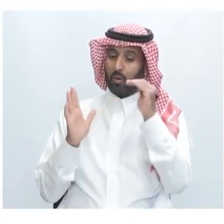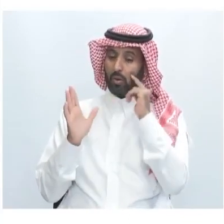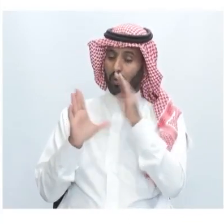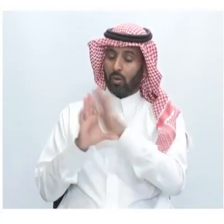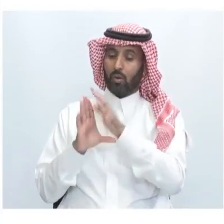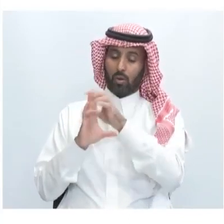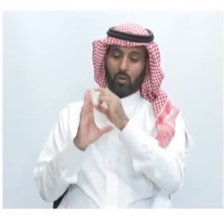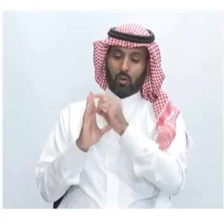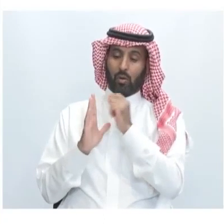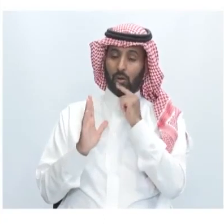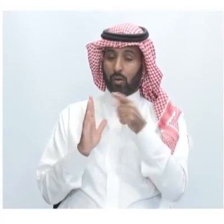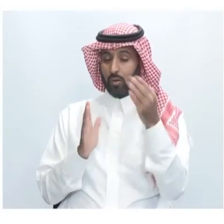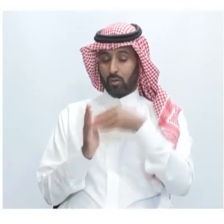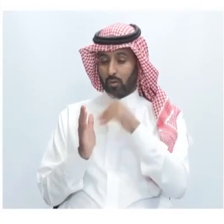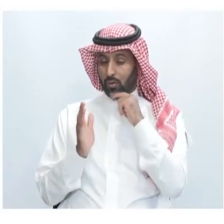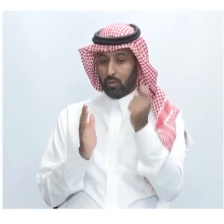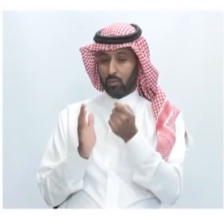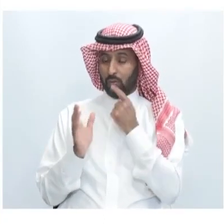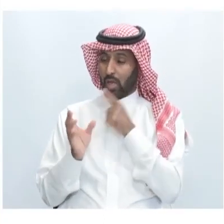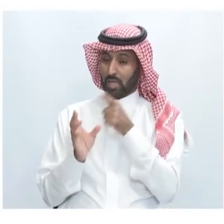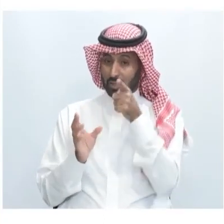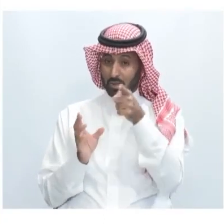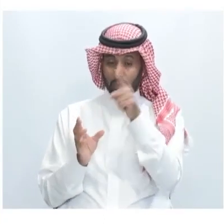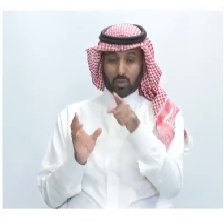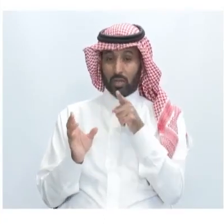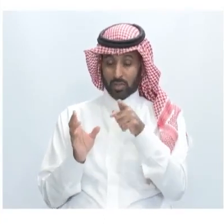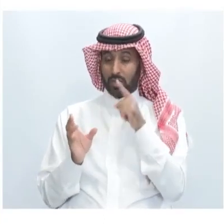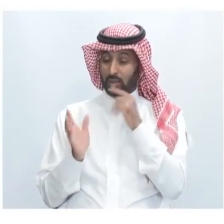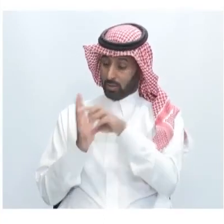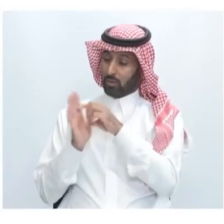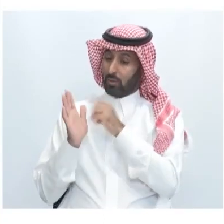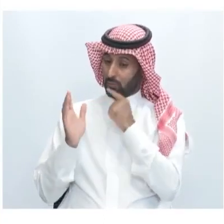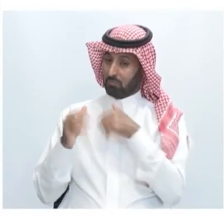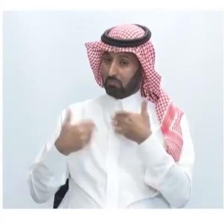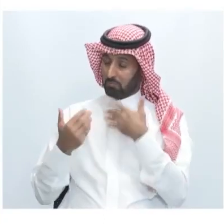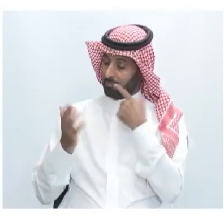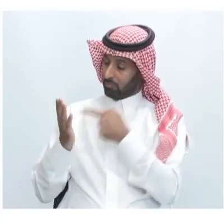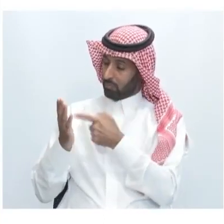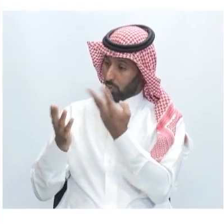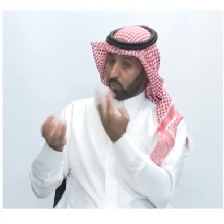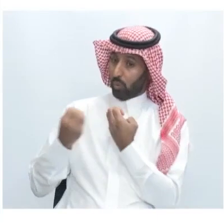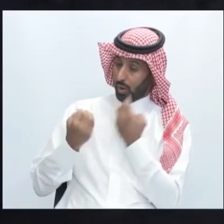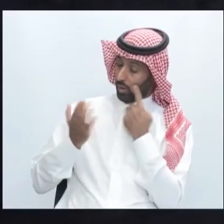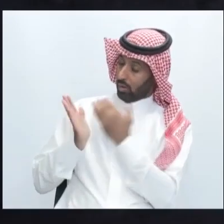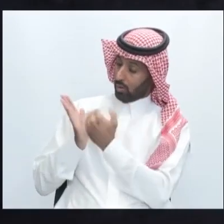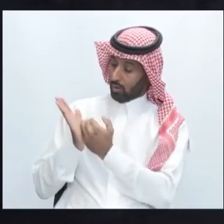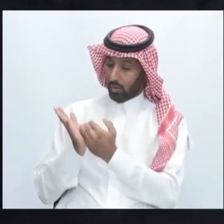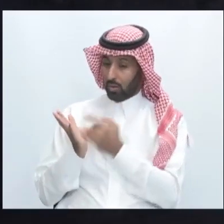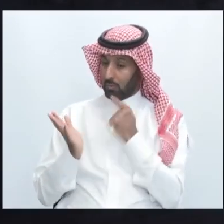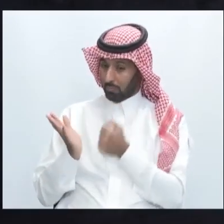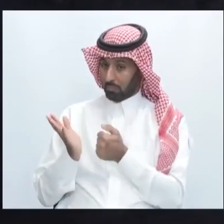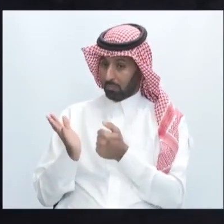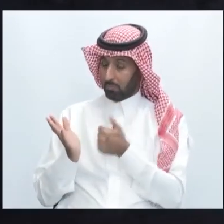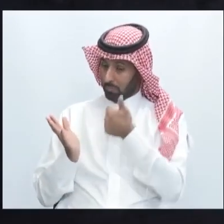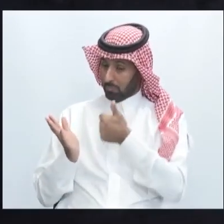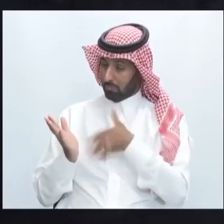sentence. As you write your introduction, ask yourself, is this paragraph interesting and engaging? When you finish the introduction,